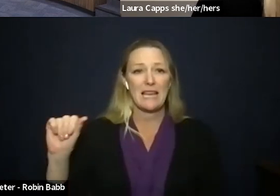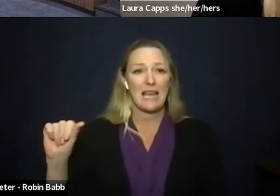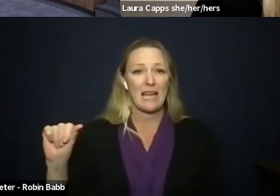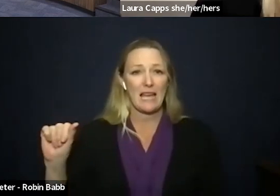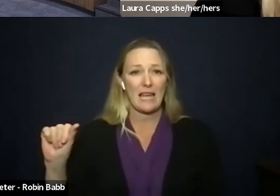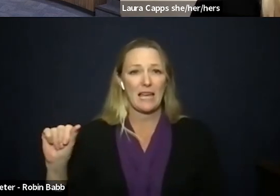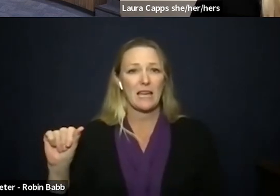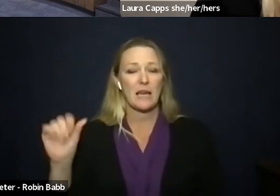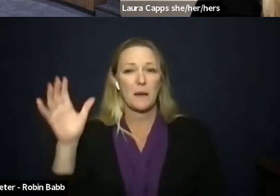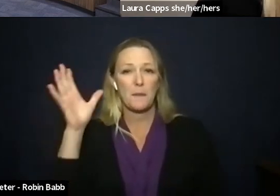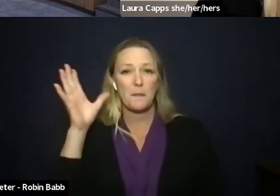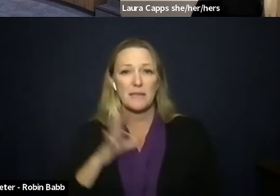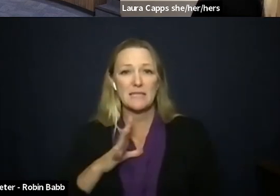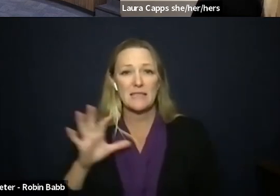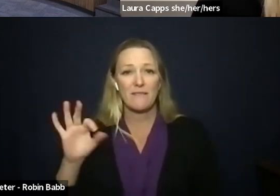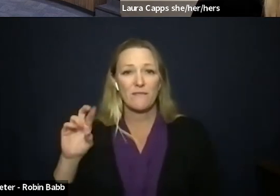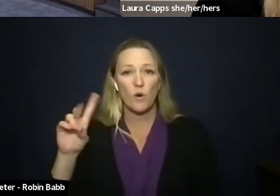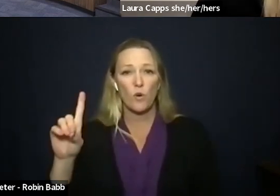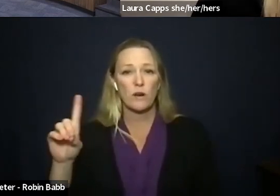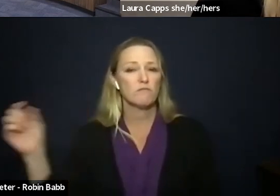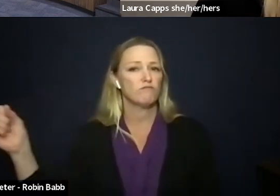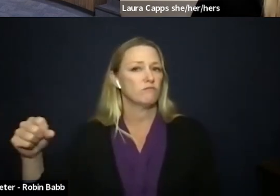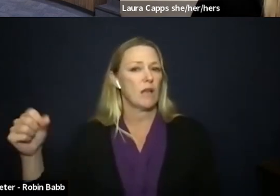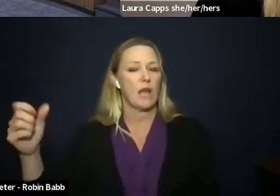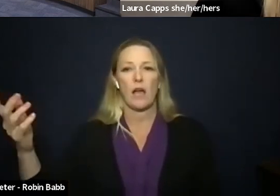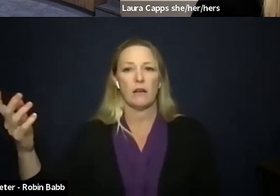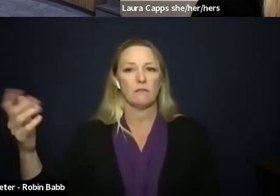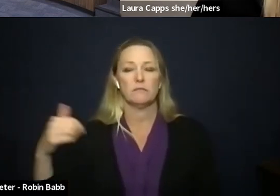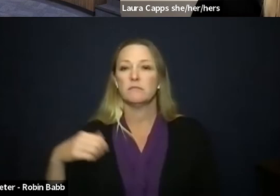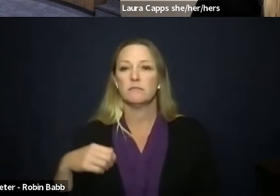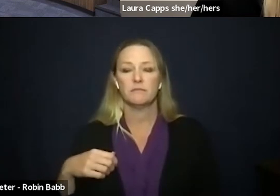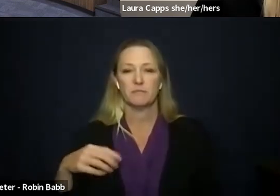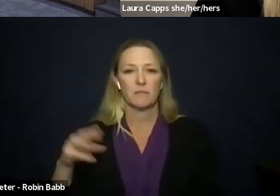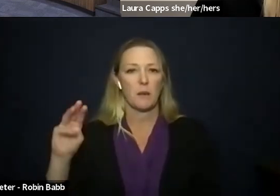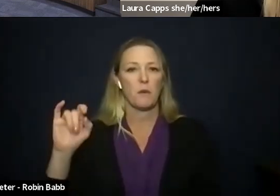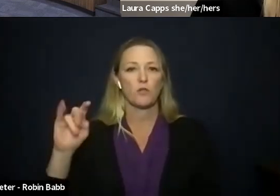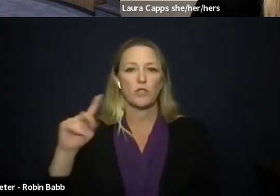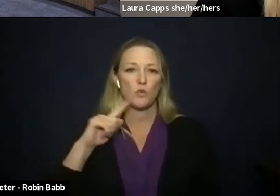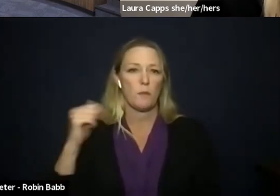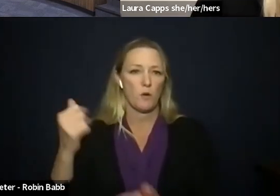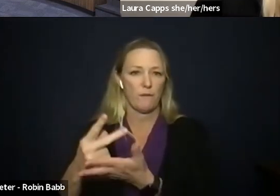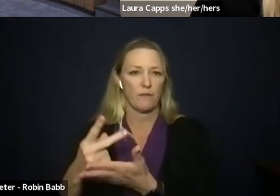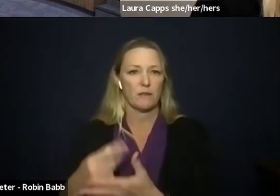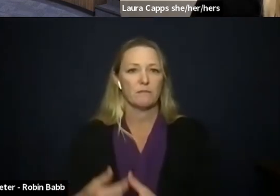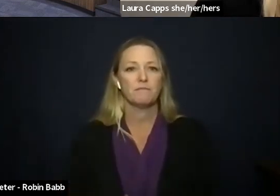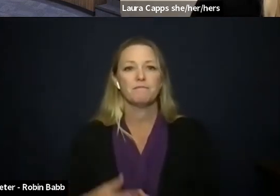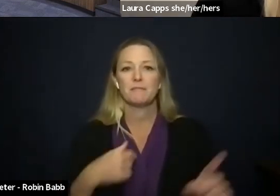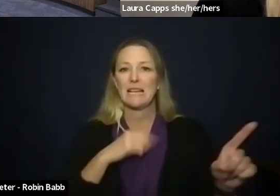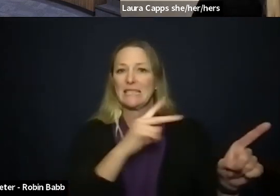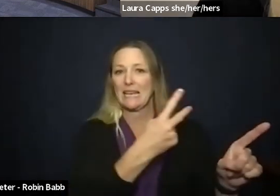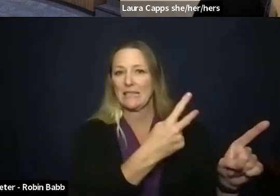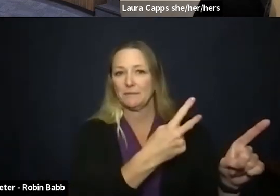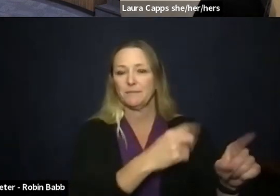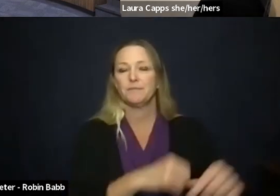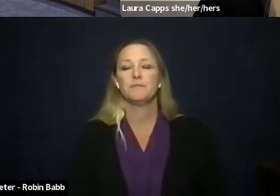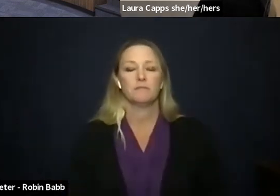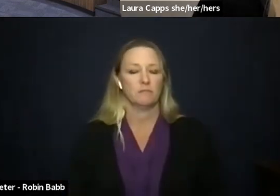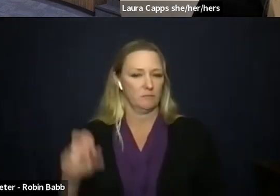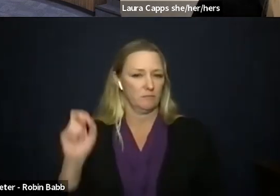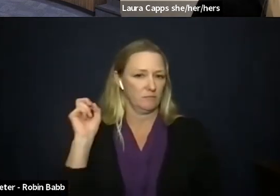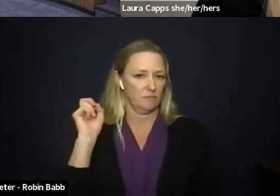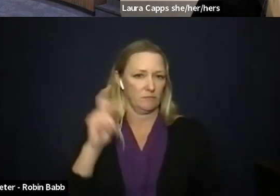uh miss ford for please uh oh yes motion to approve one second okay